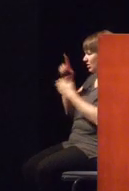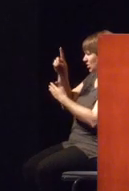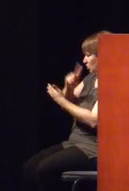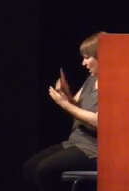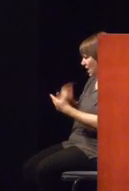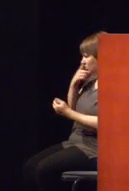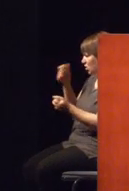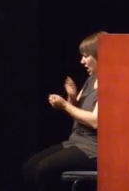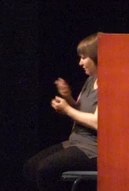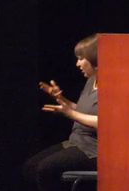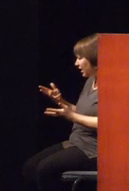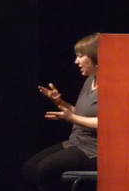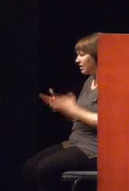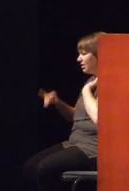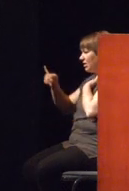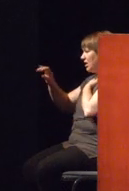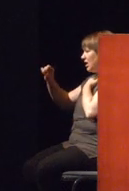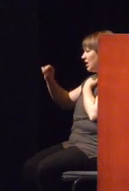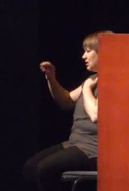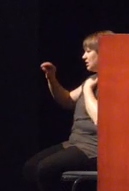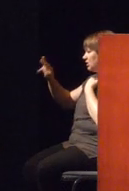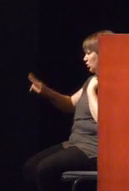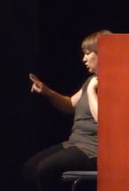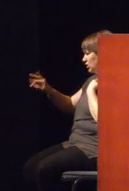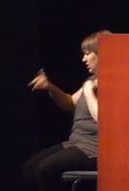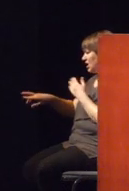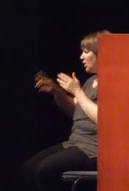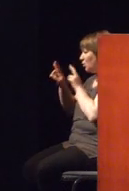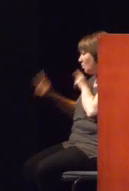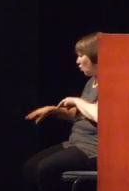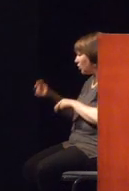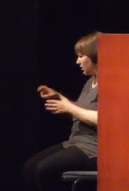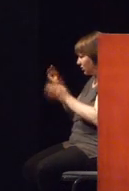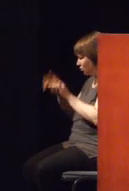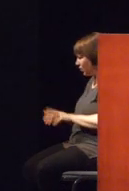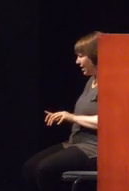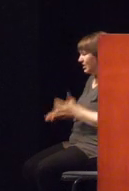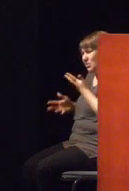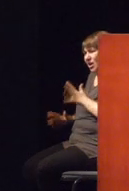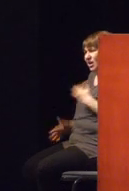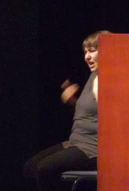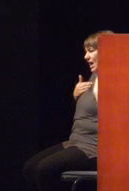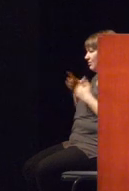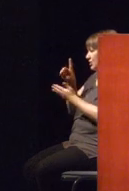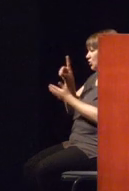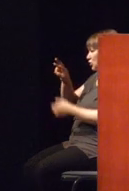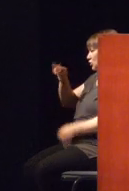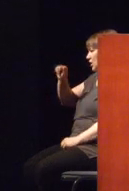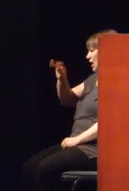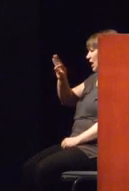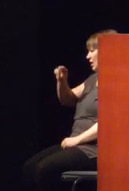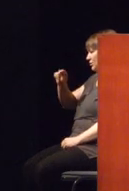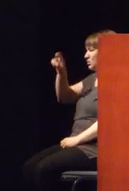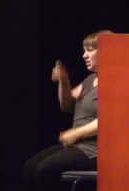the ICER, the Institutional Self-Evaluation Report, already laid out. We just need to finish those